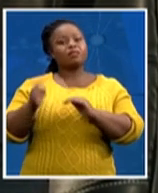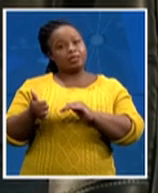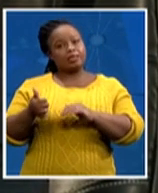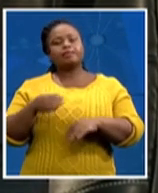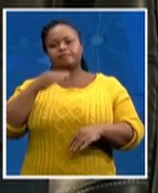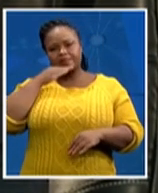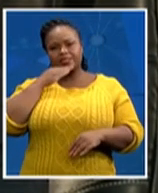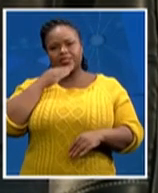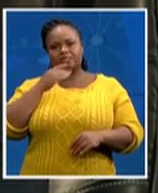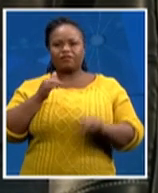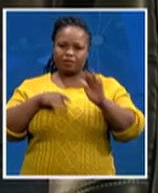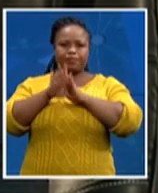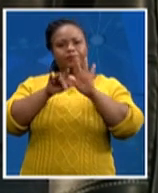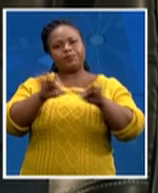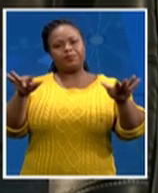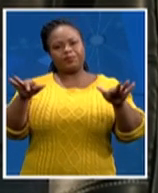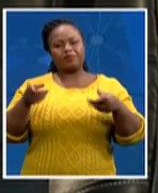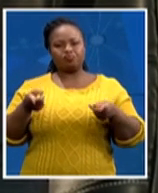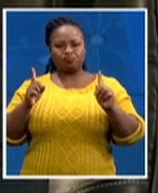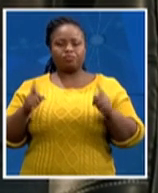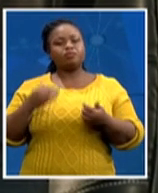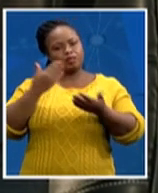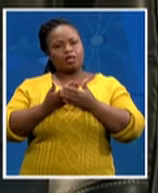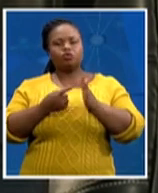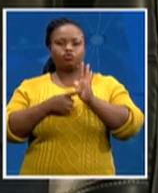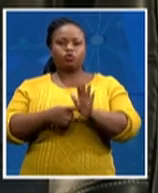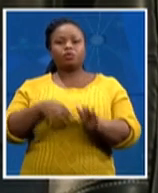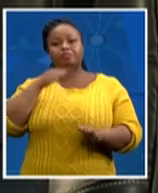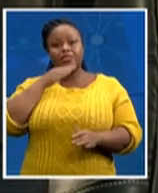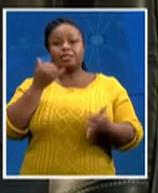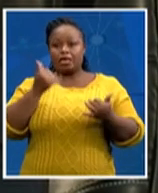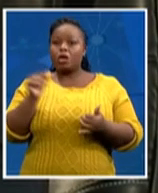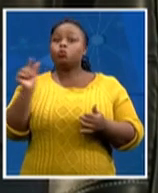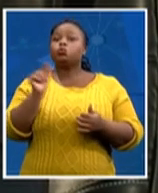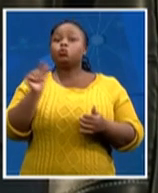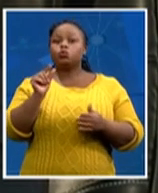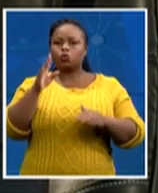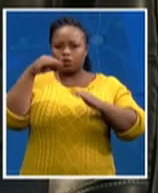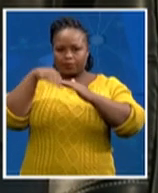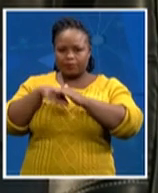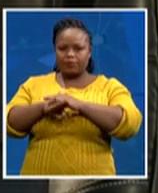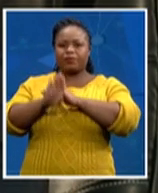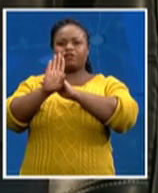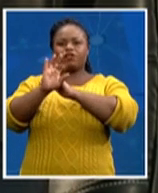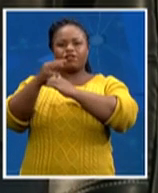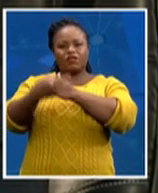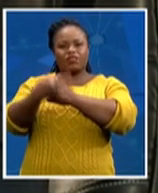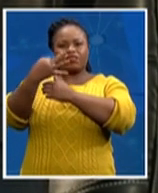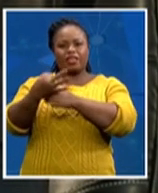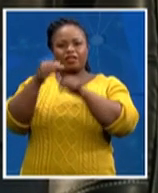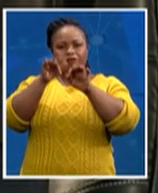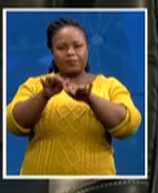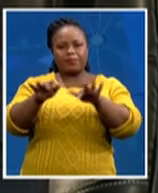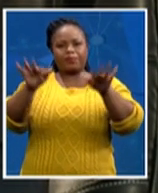may indicate that we are entering a 3rd wave of COVID-19 infections. So we continue